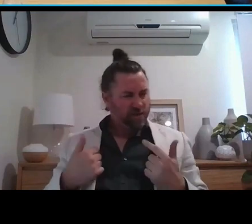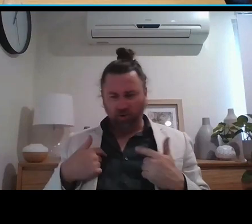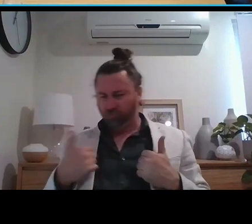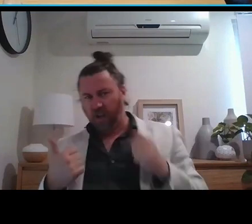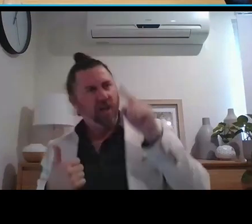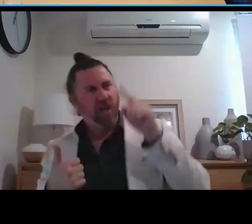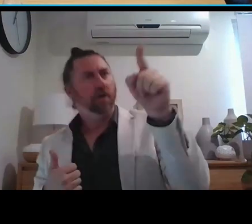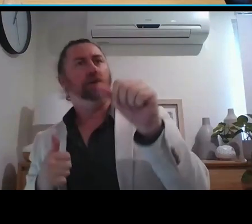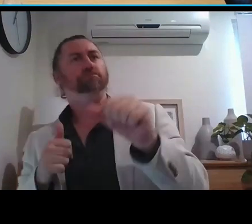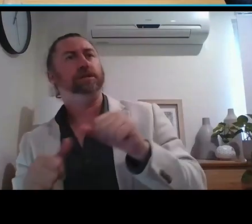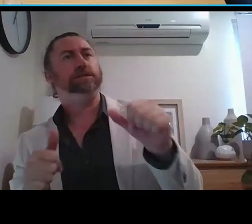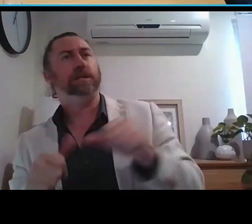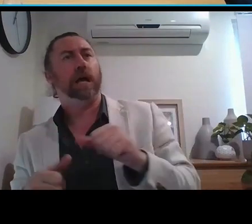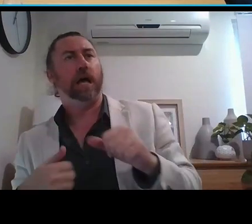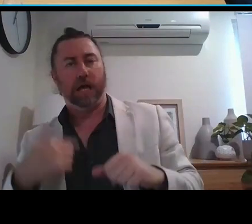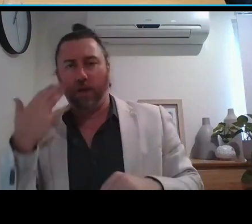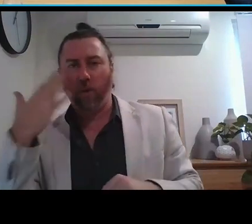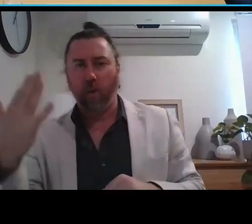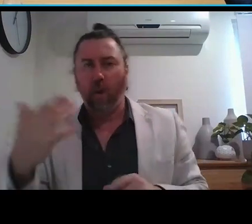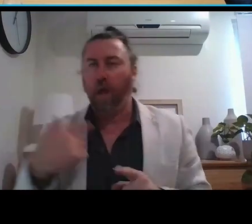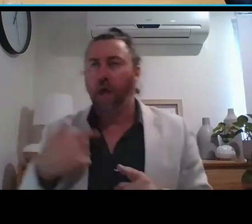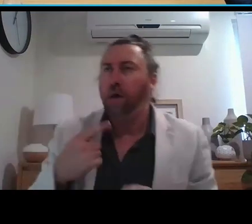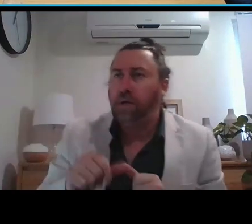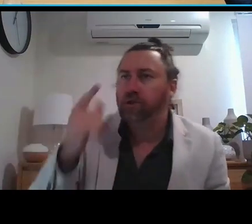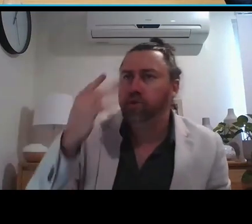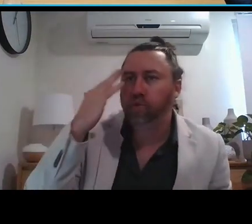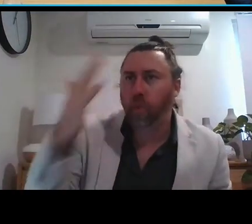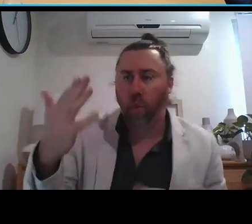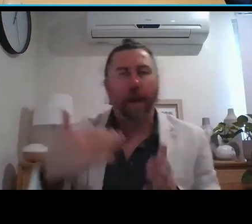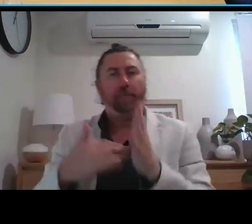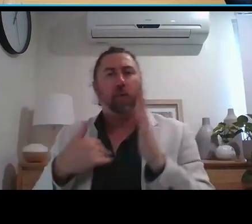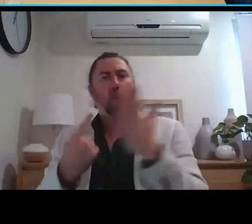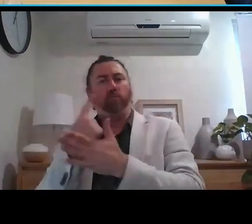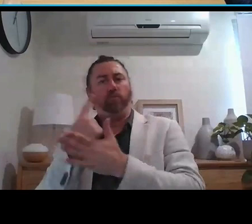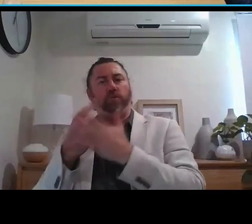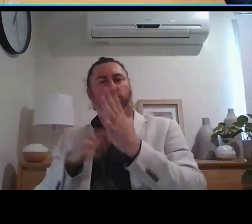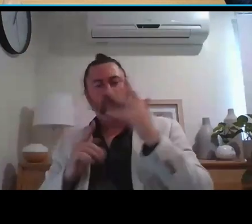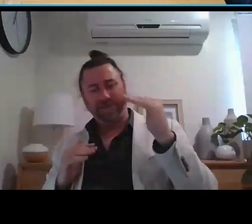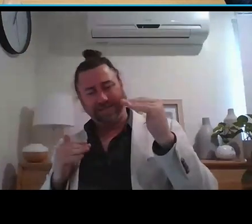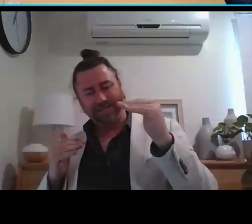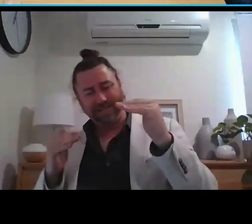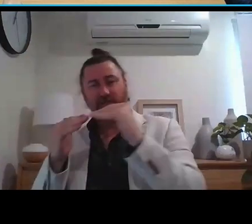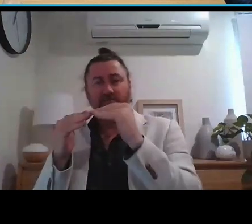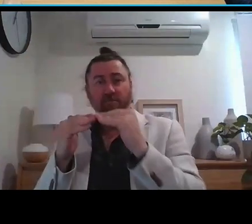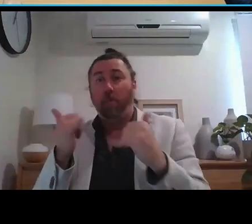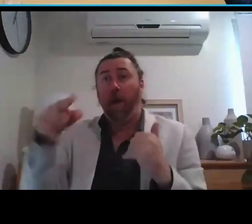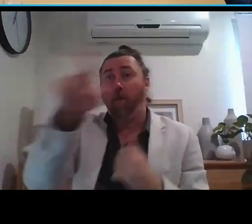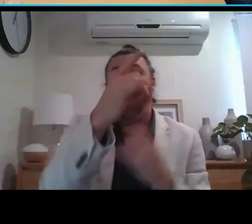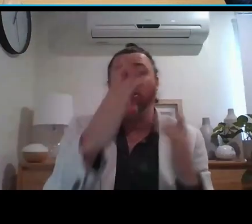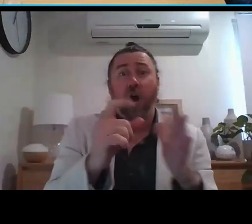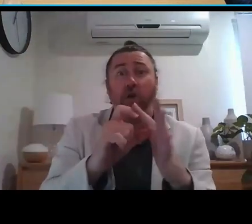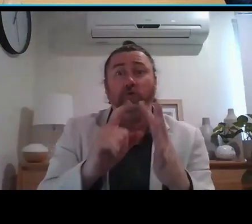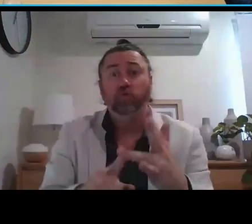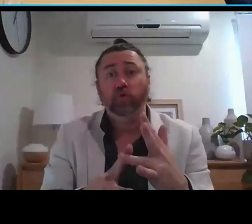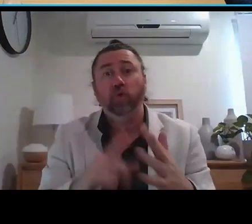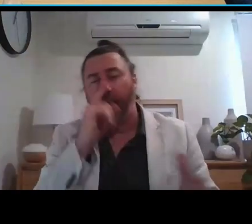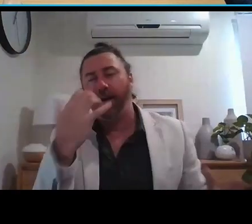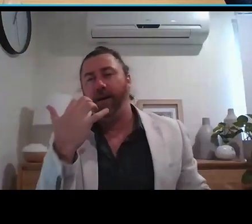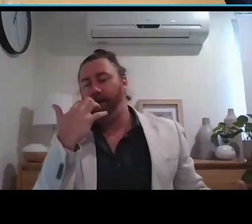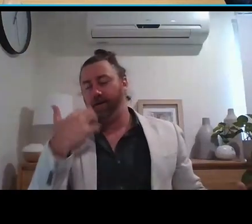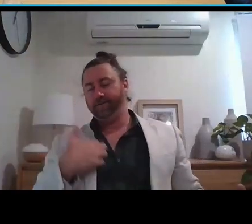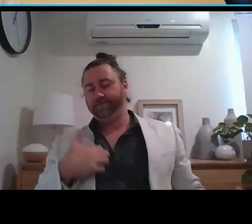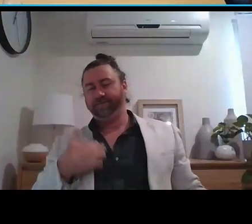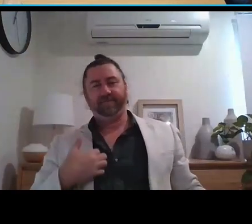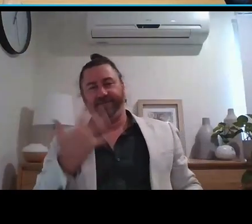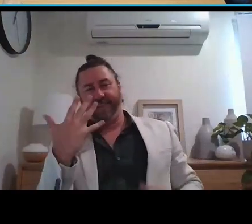continuous improvement, and for a number of you, it's going to enable you to showcase the great work that you're already doing.